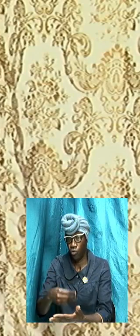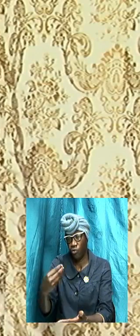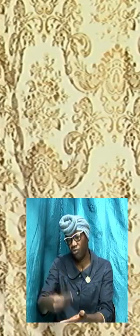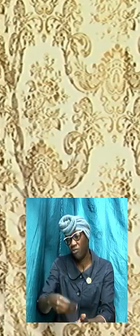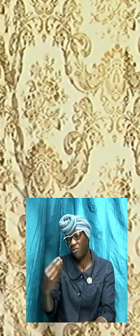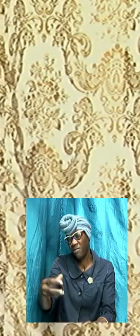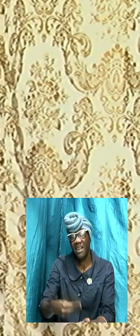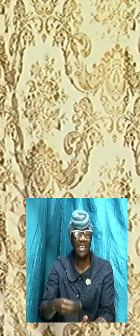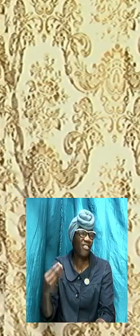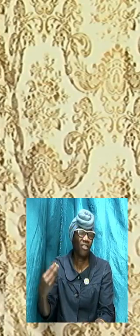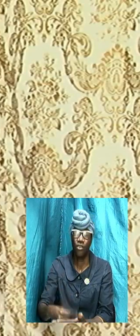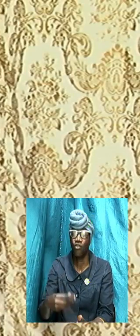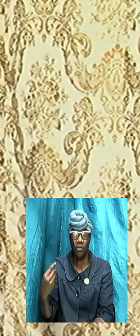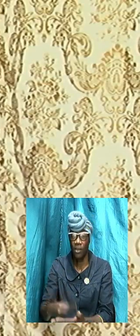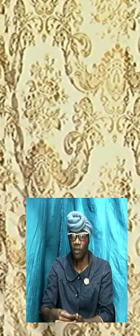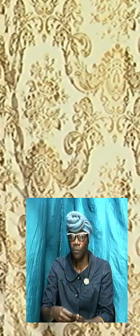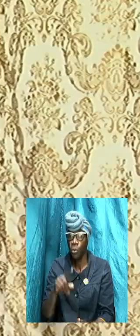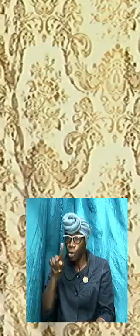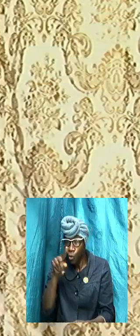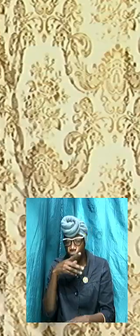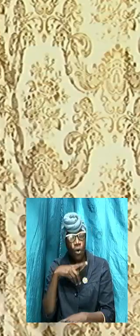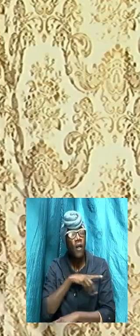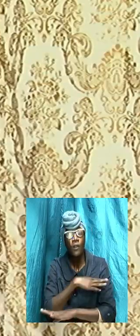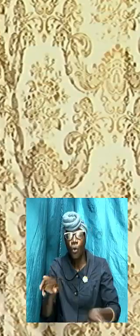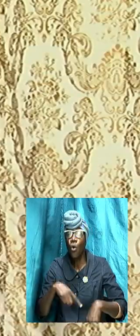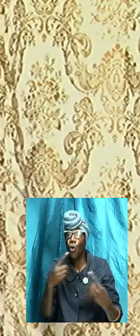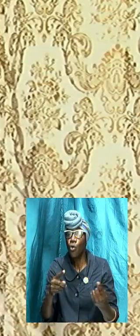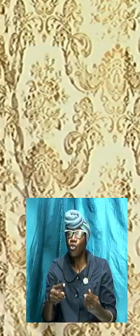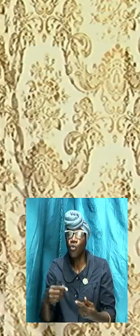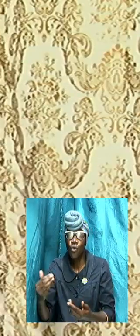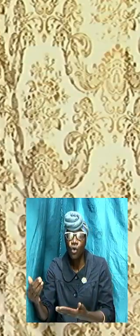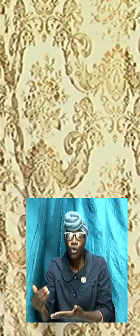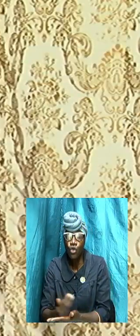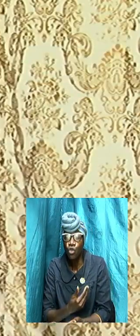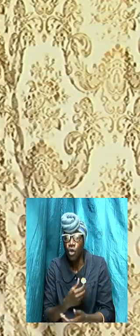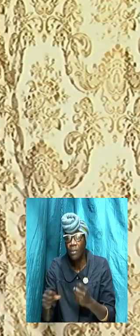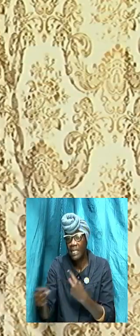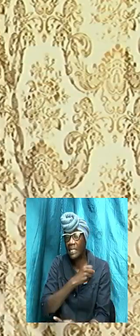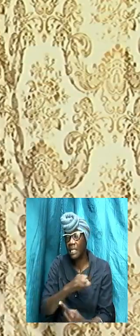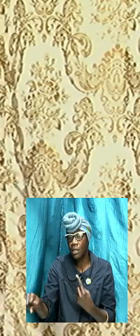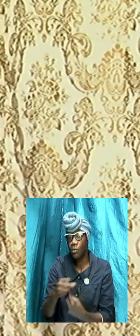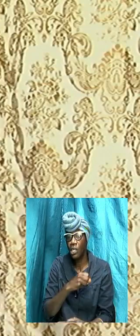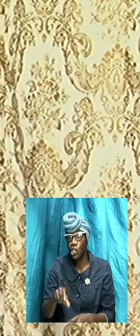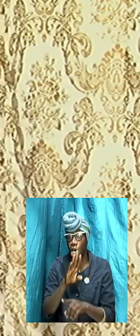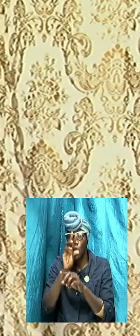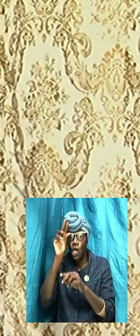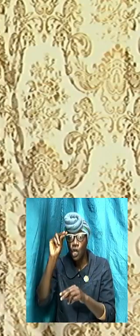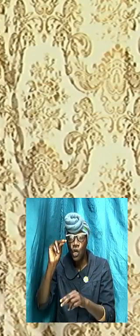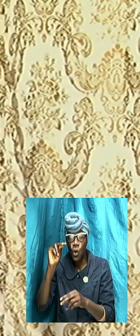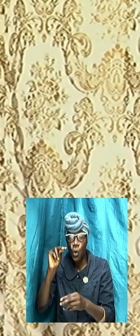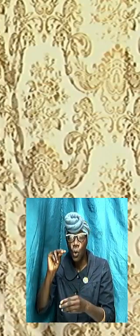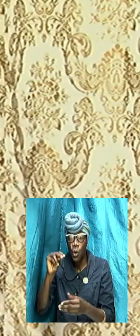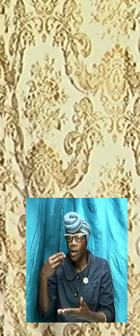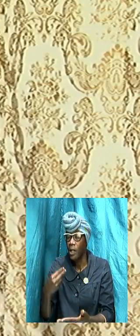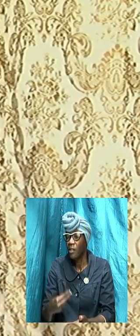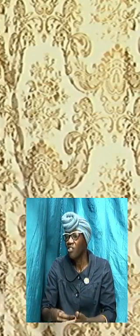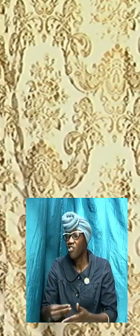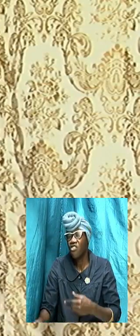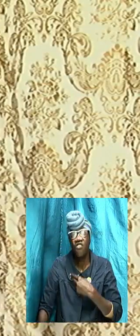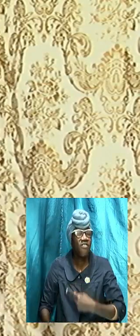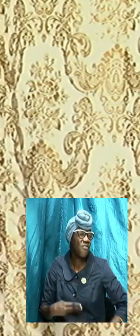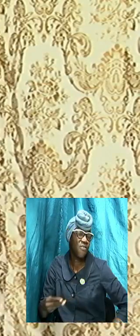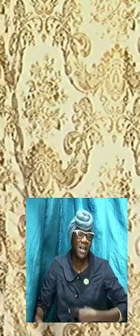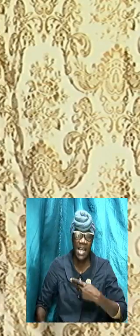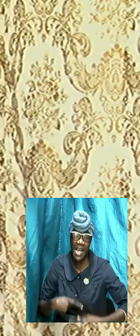certain circumstances, certain situations, at the end of the day, there will be no treasure. The pearl is created based on the fact that there is